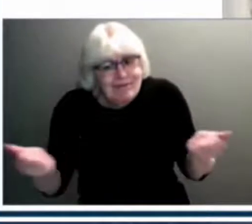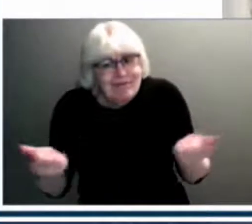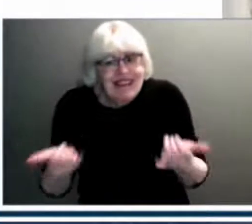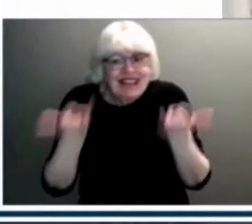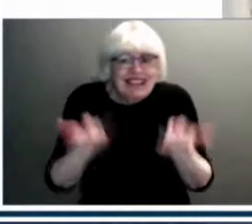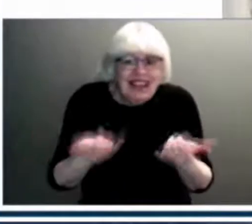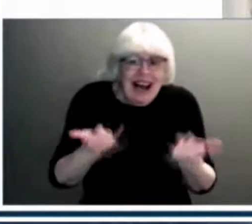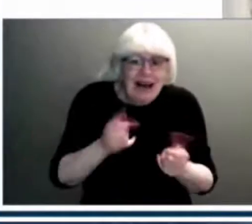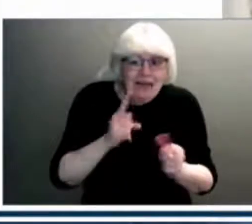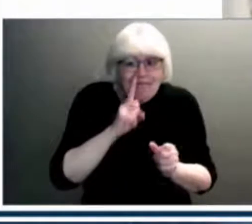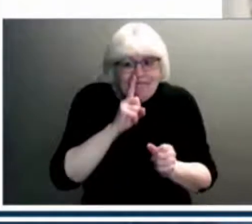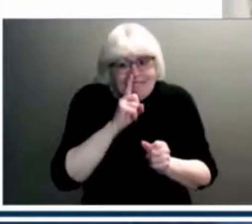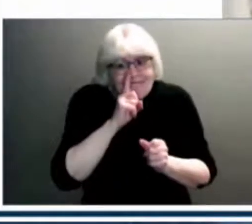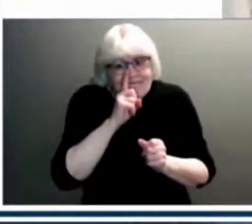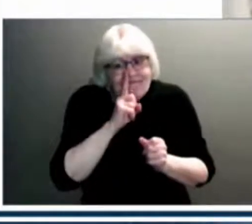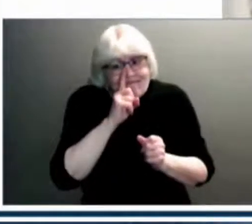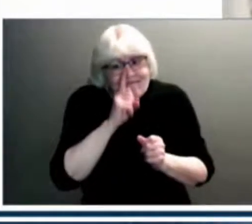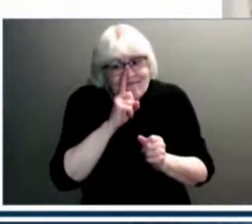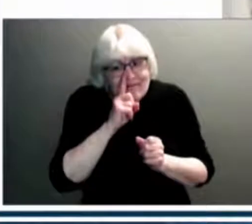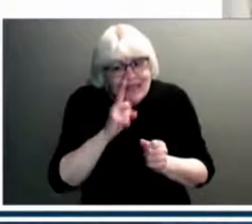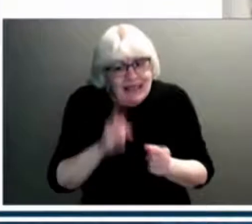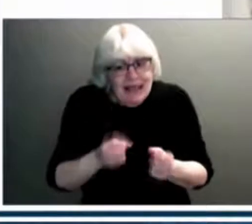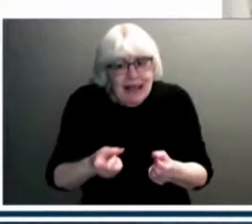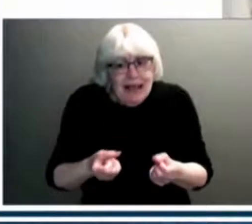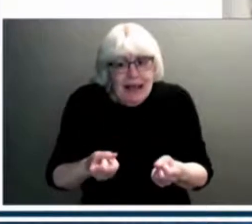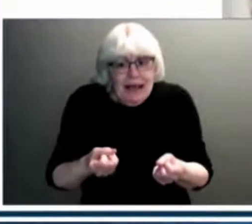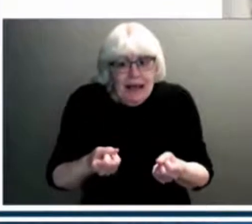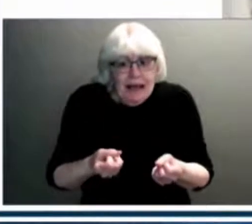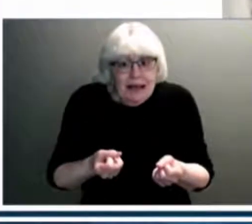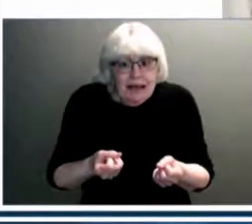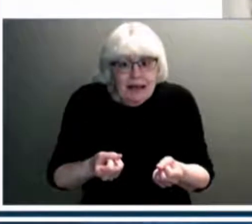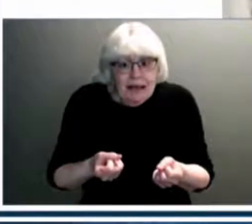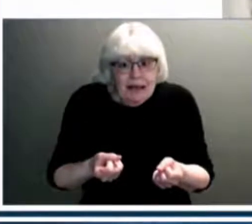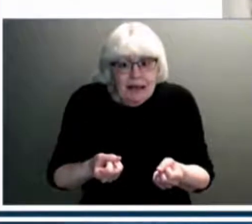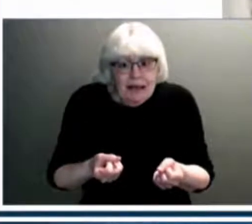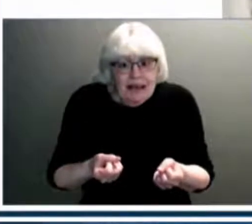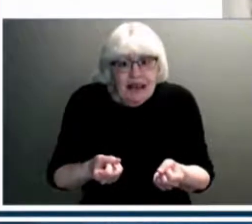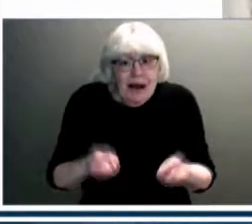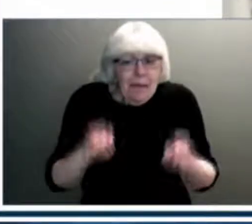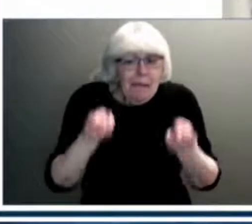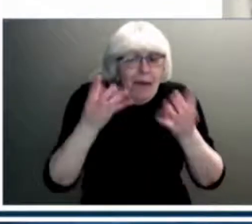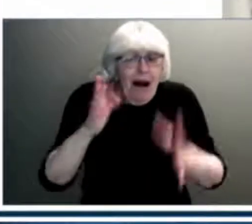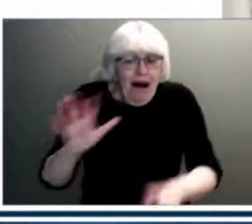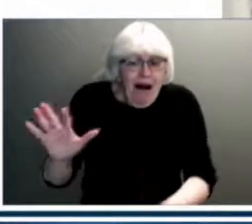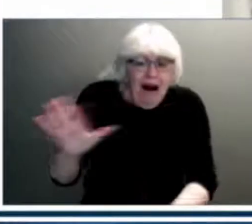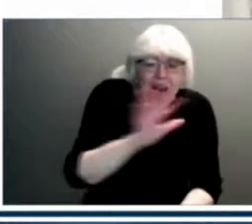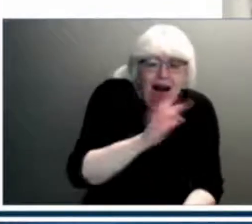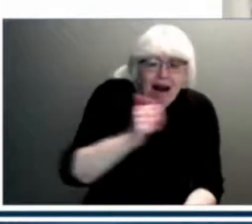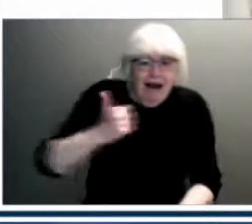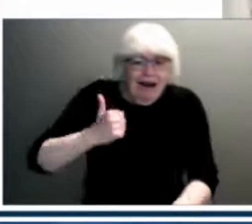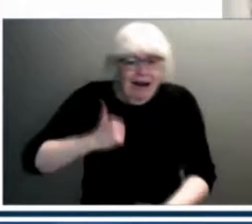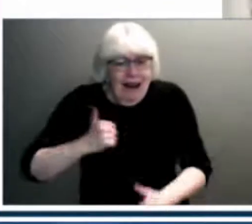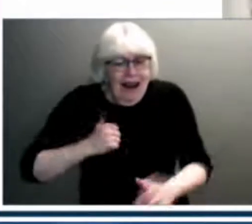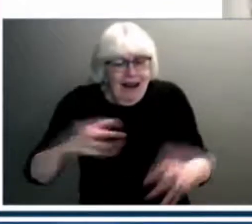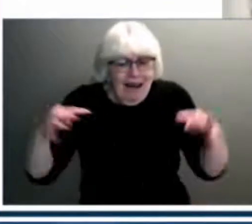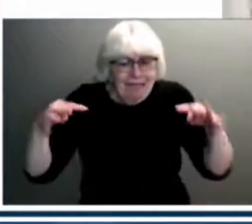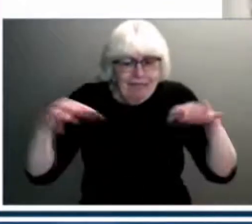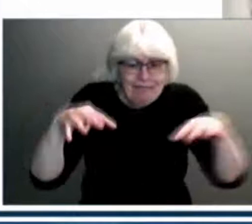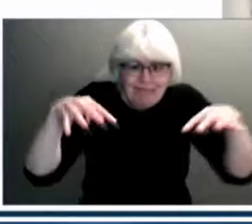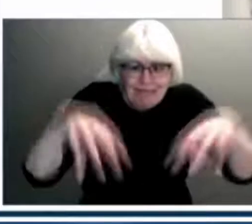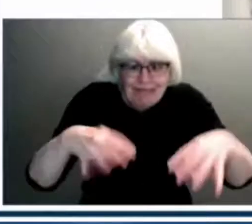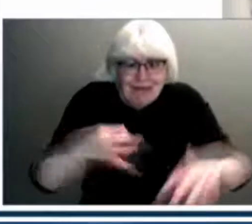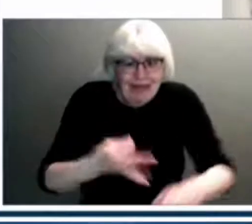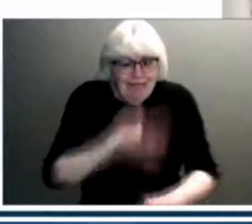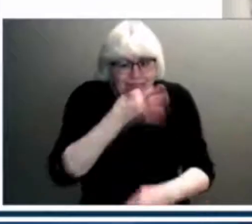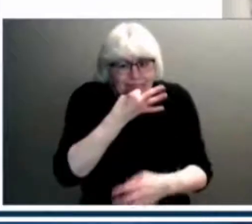of the country in terms of the public's commitment to testing. To be totally honest, I've been a regular for months at